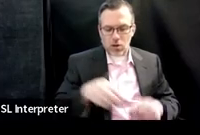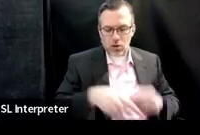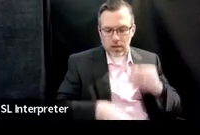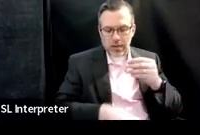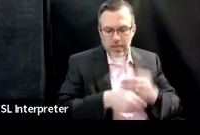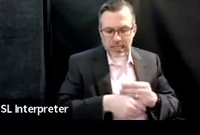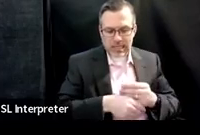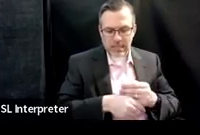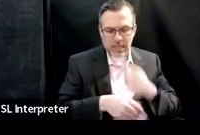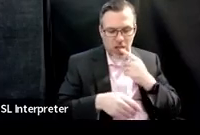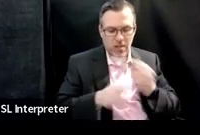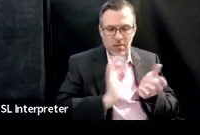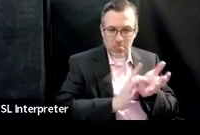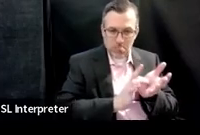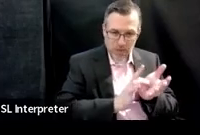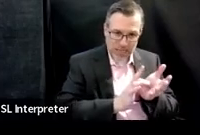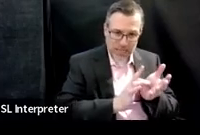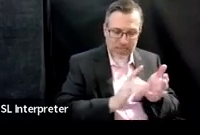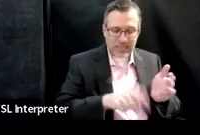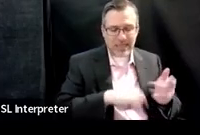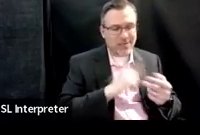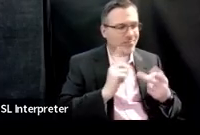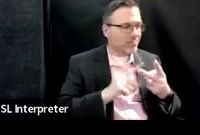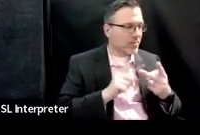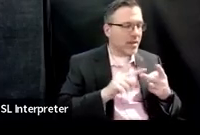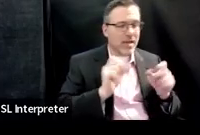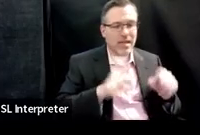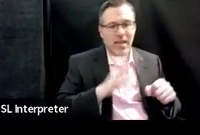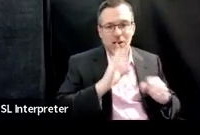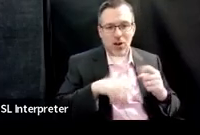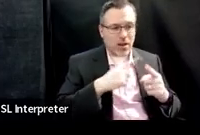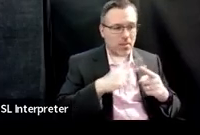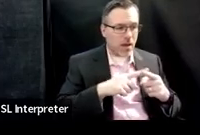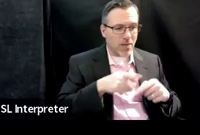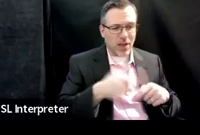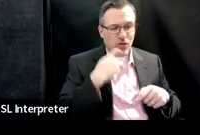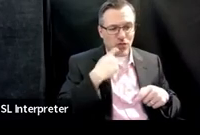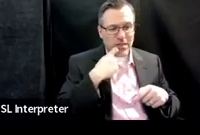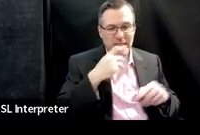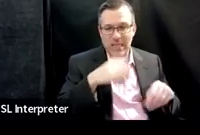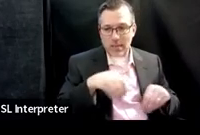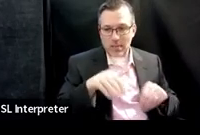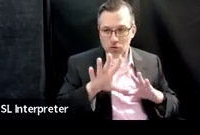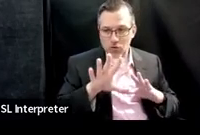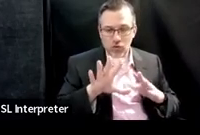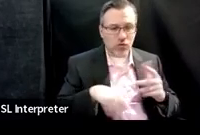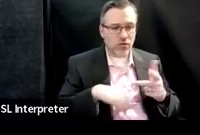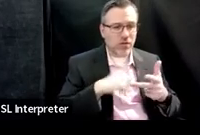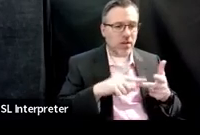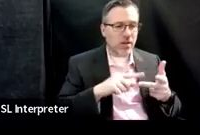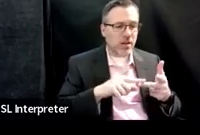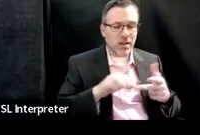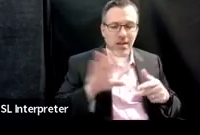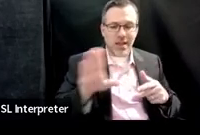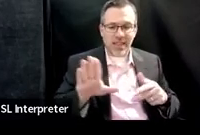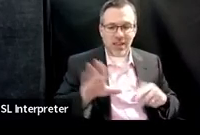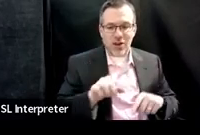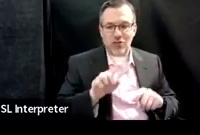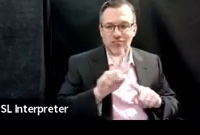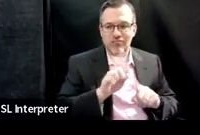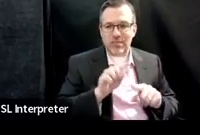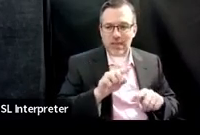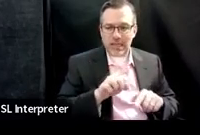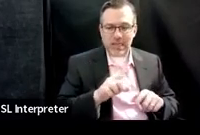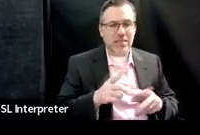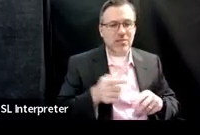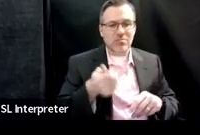medication, you could talk about a change in residence, it could be about their attendance or any of the things